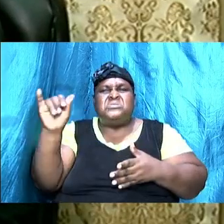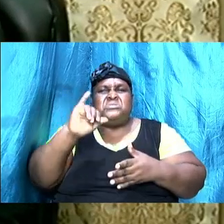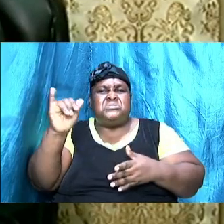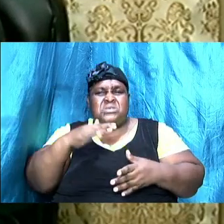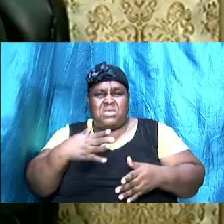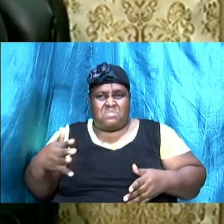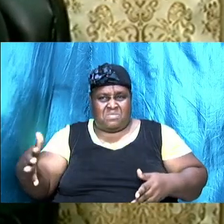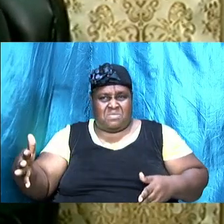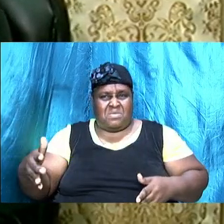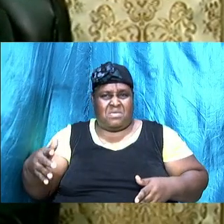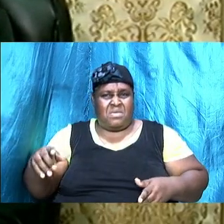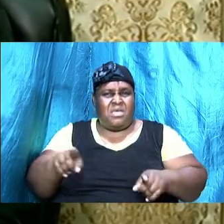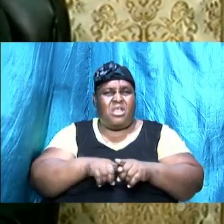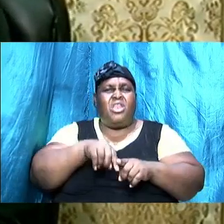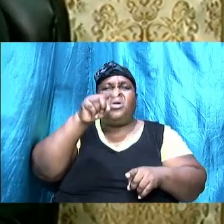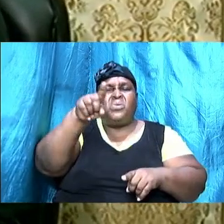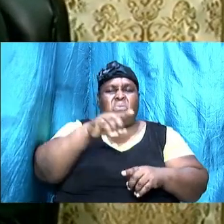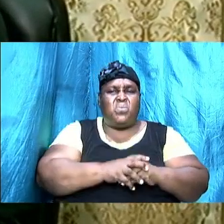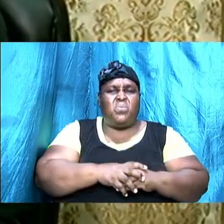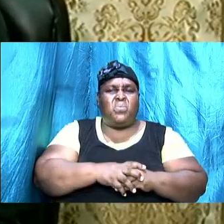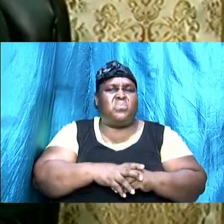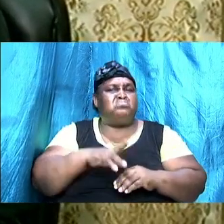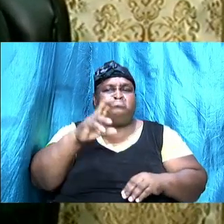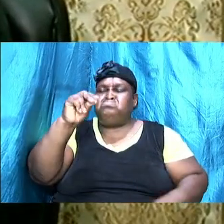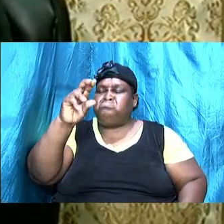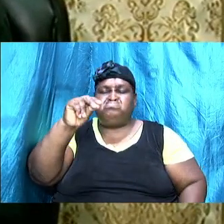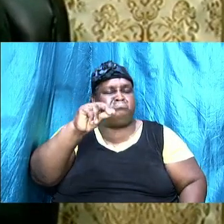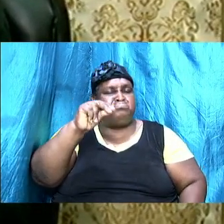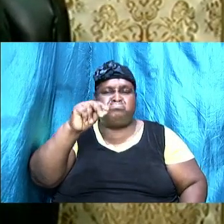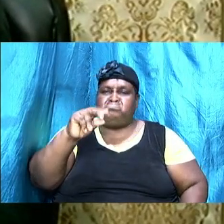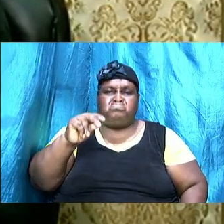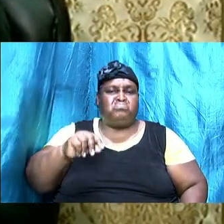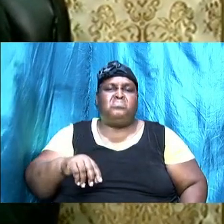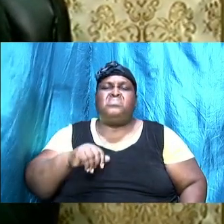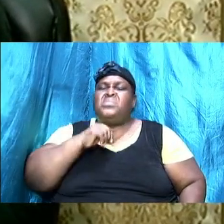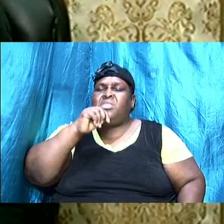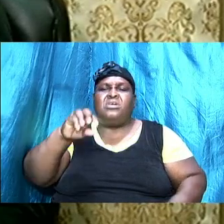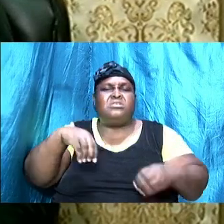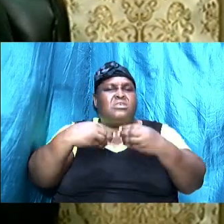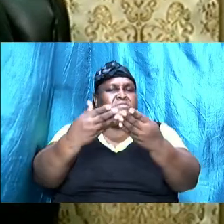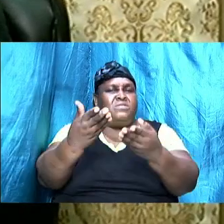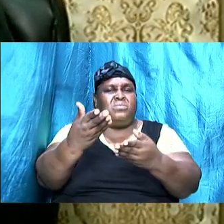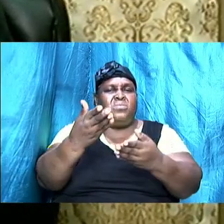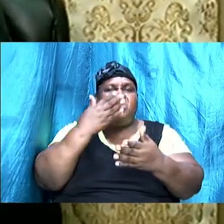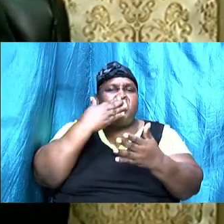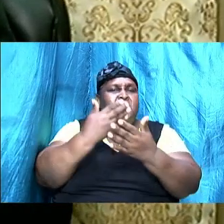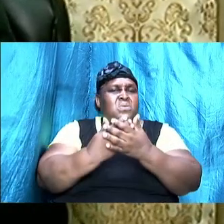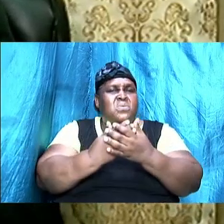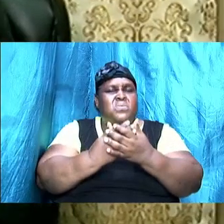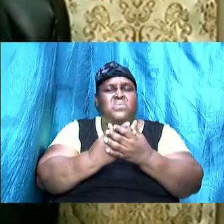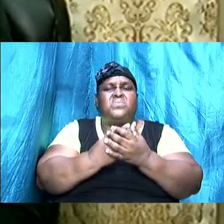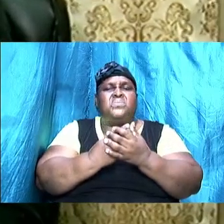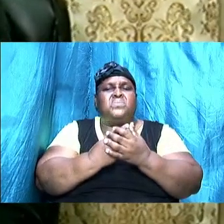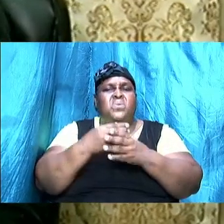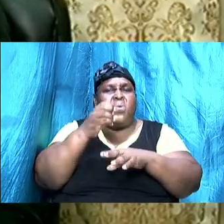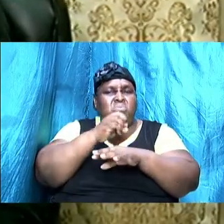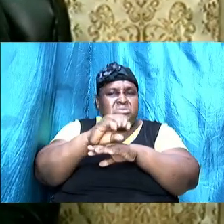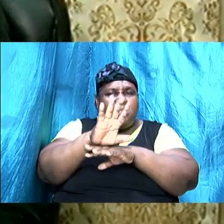association, you won't give yourselves good advice. Use the Word of God. Get the advice from the